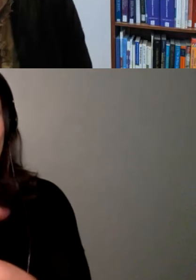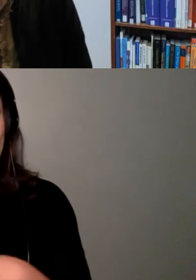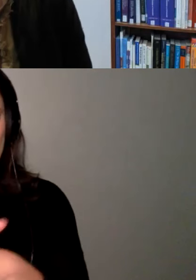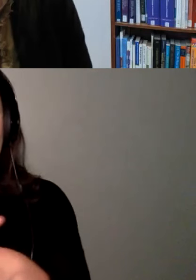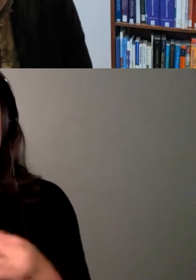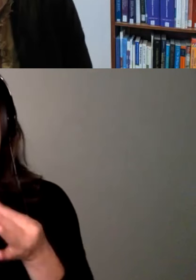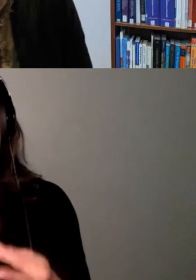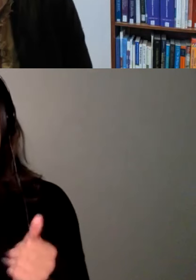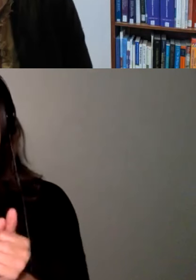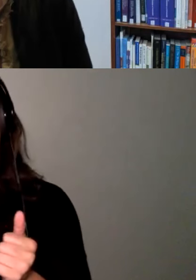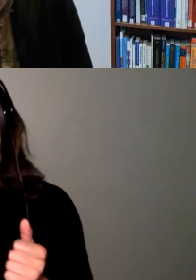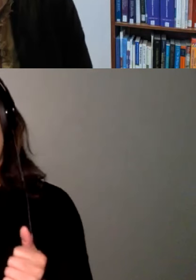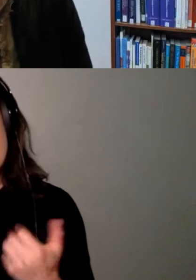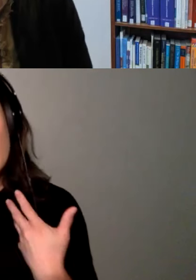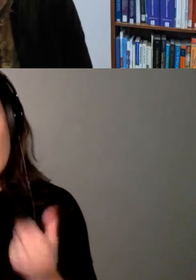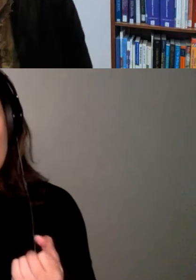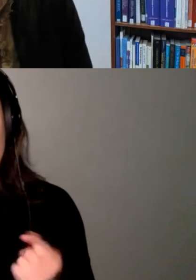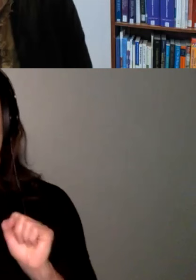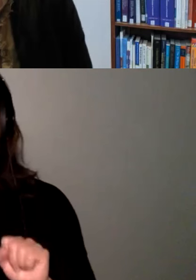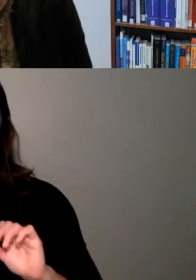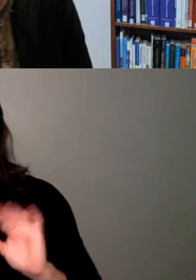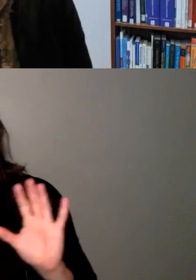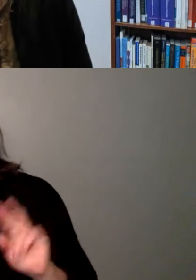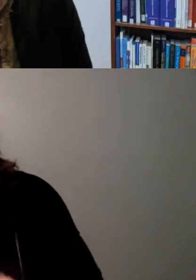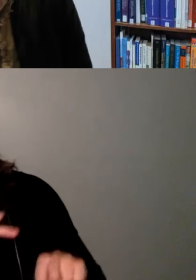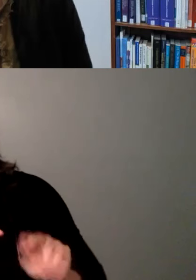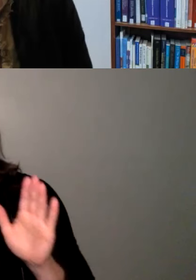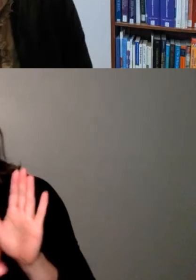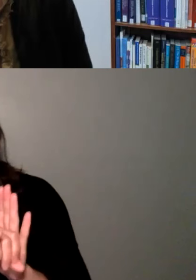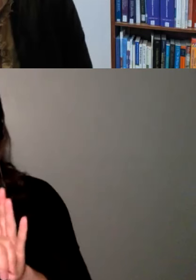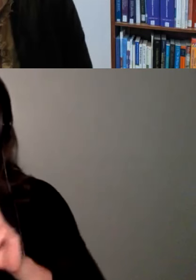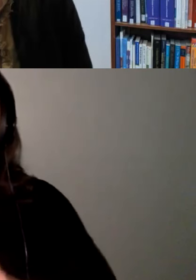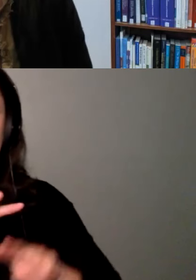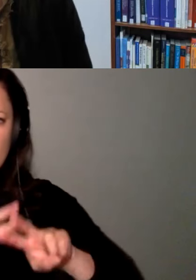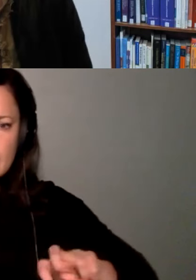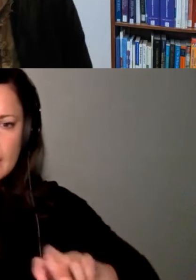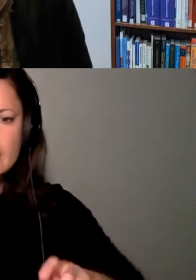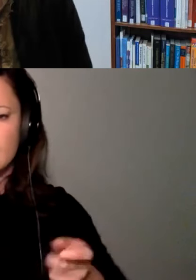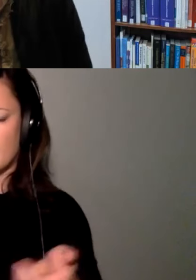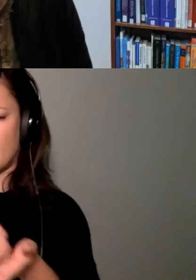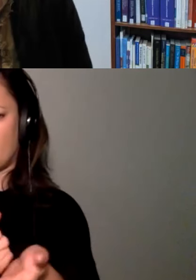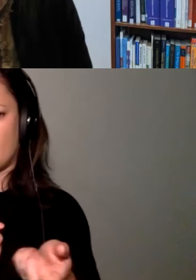to identify, assess, and manage mental health concerns effectively.